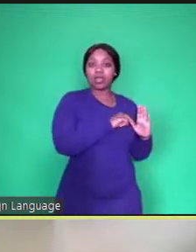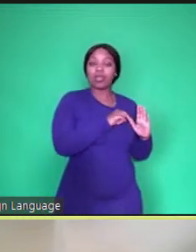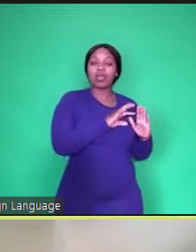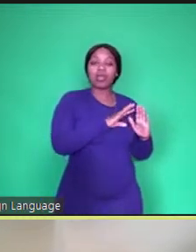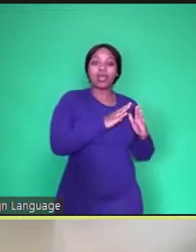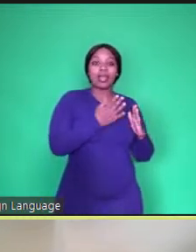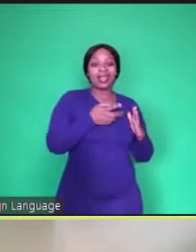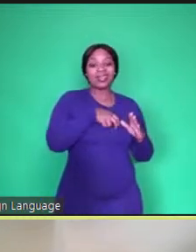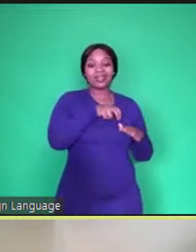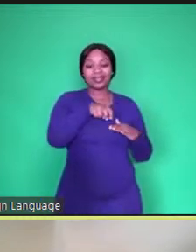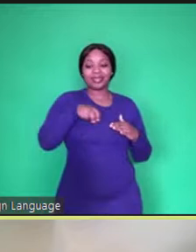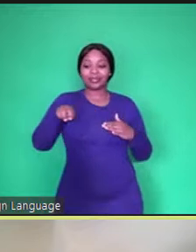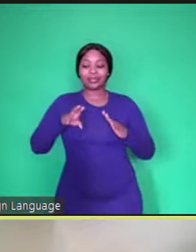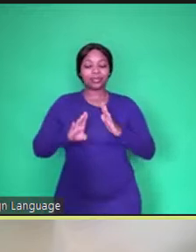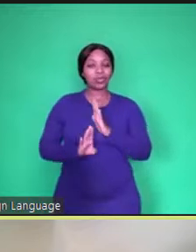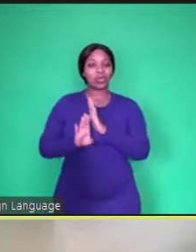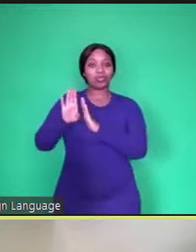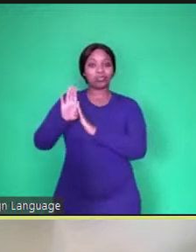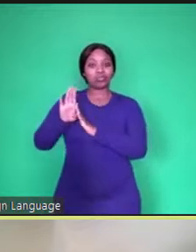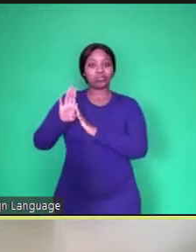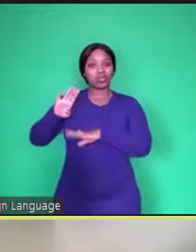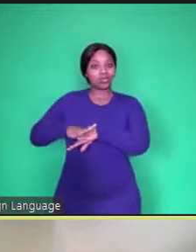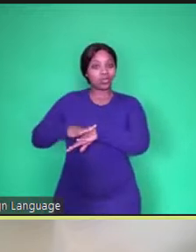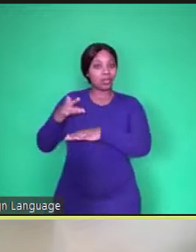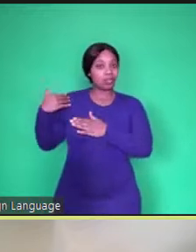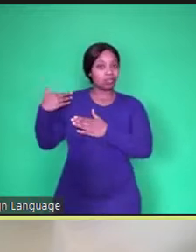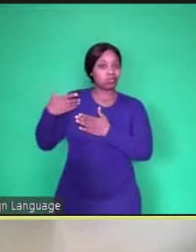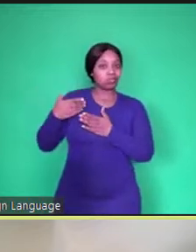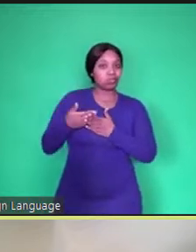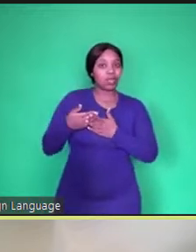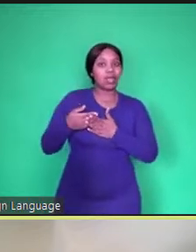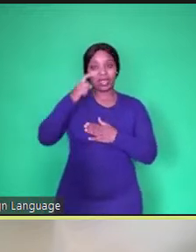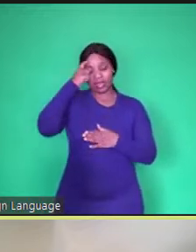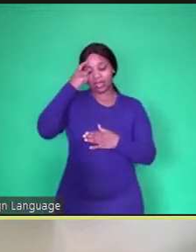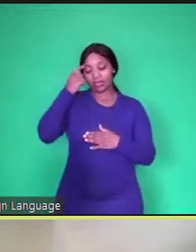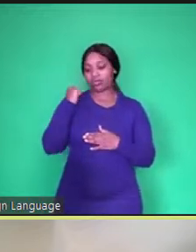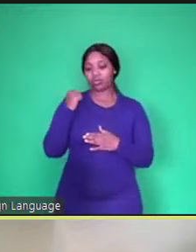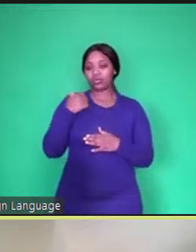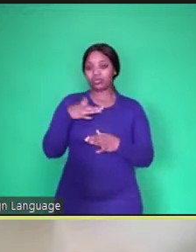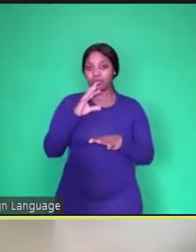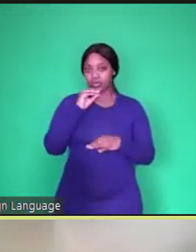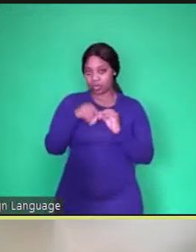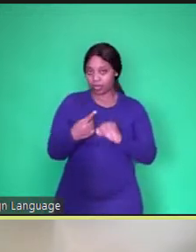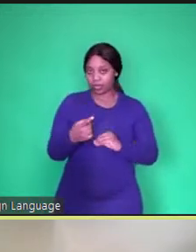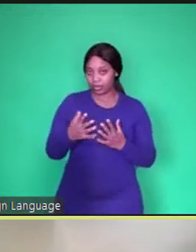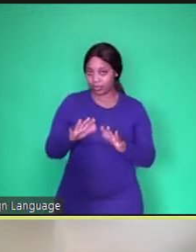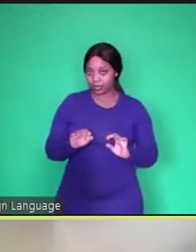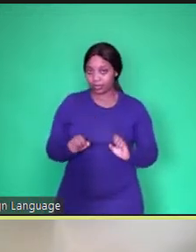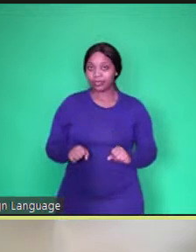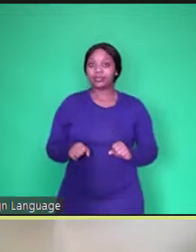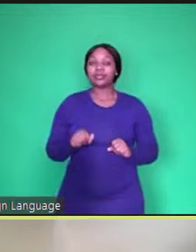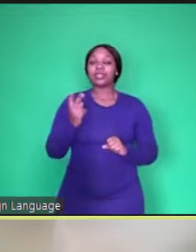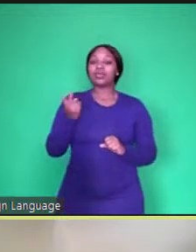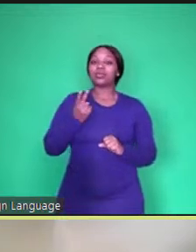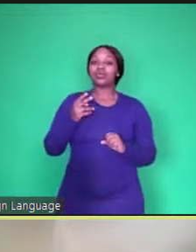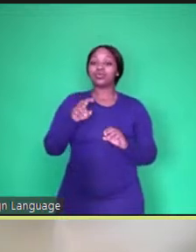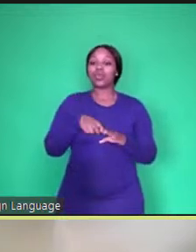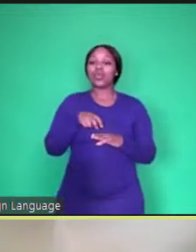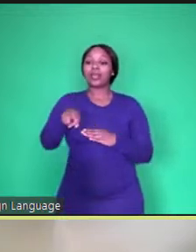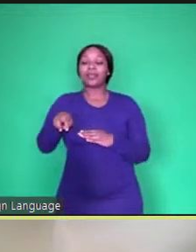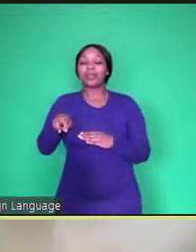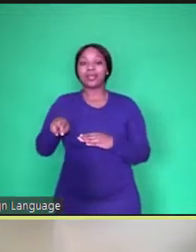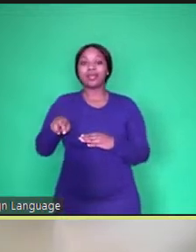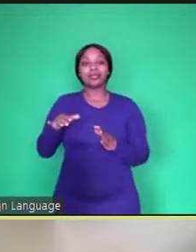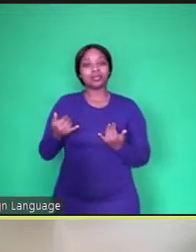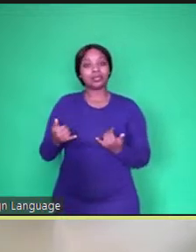I think this has been shown in one of the presentations that was made yesterday. Also, after they migrate, they stay connected to their home